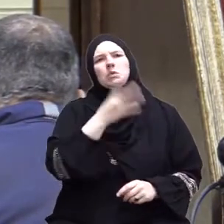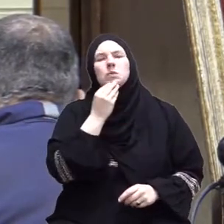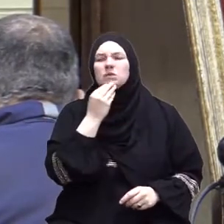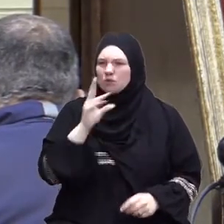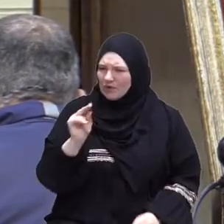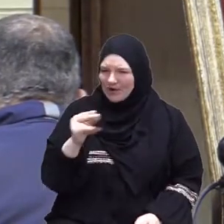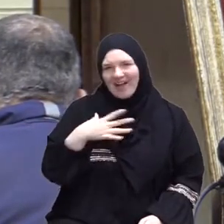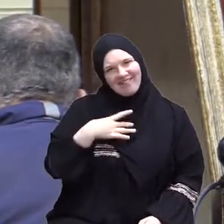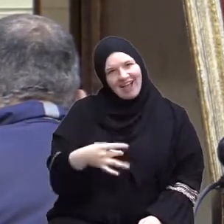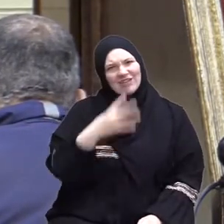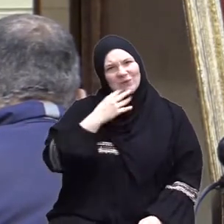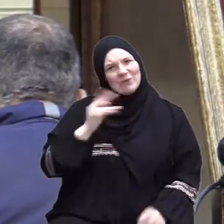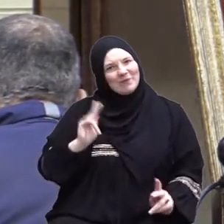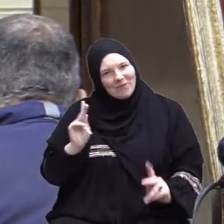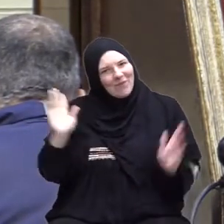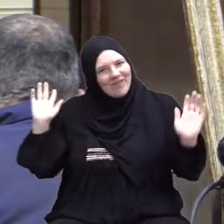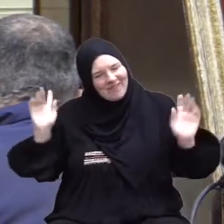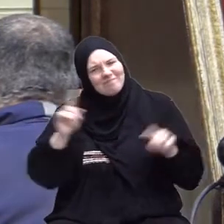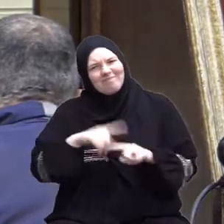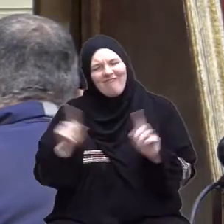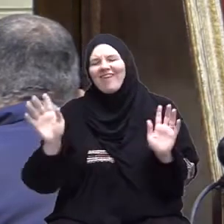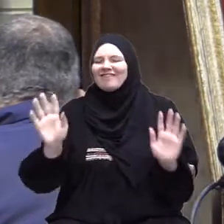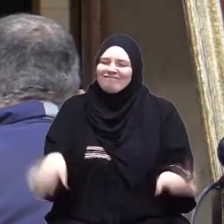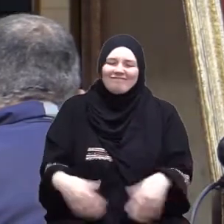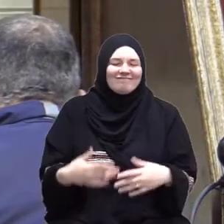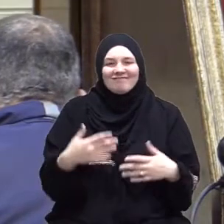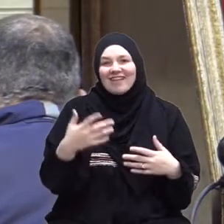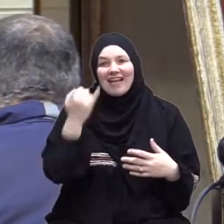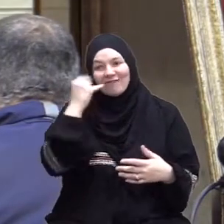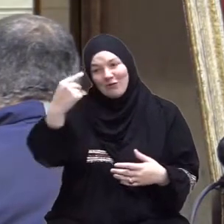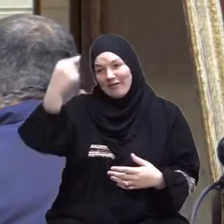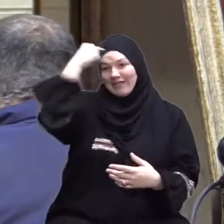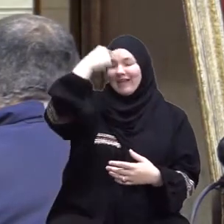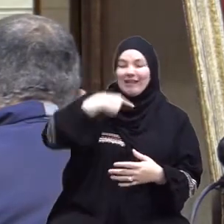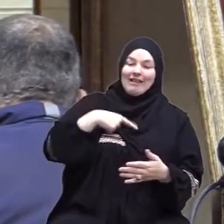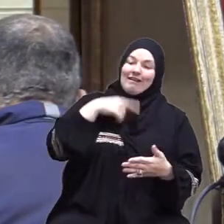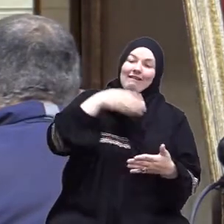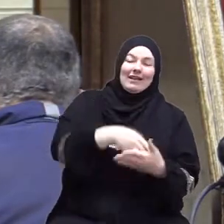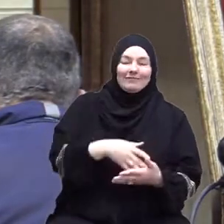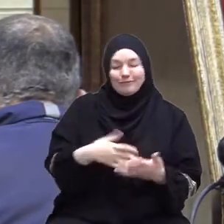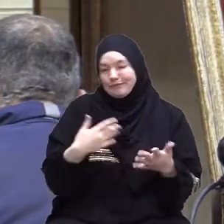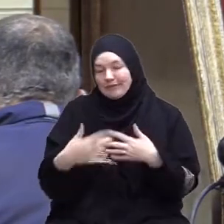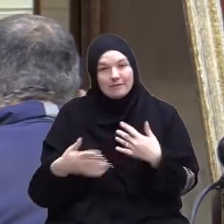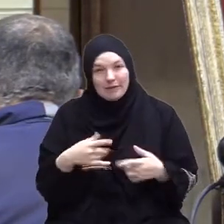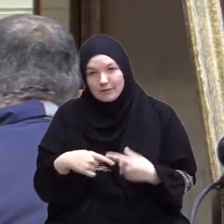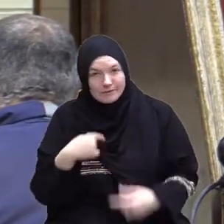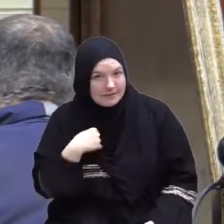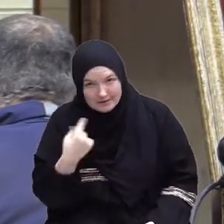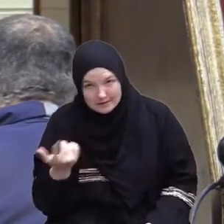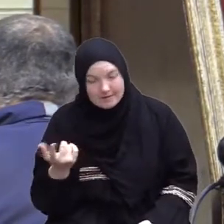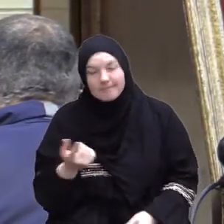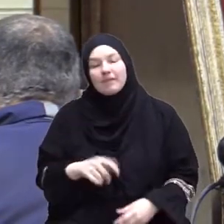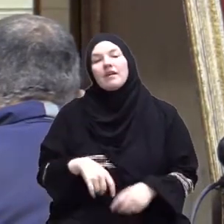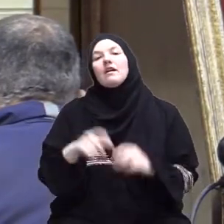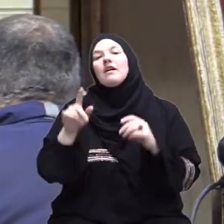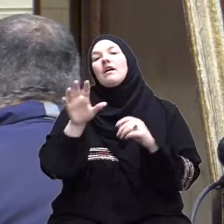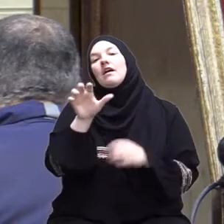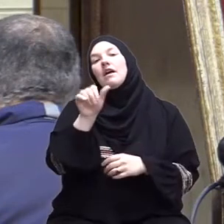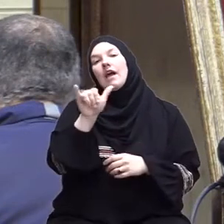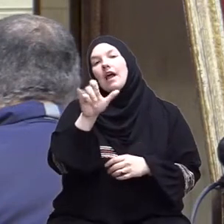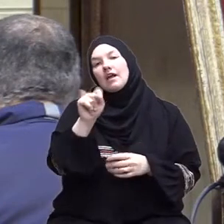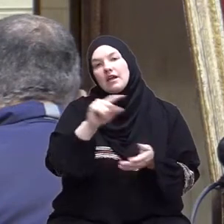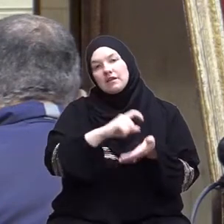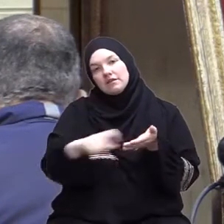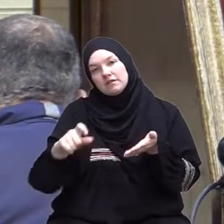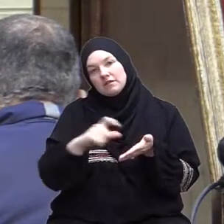But it doesn't matter to me. So, ayah number 40 starts us off with the children of